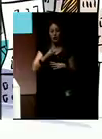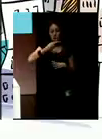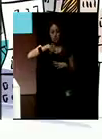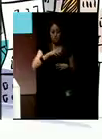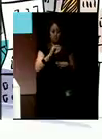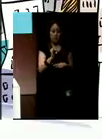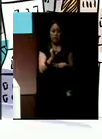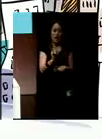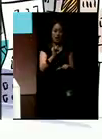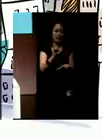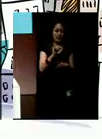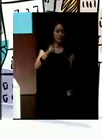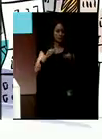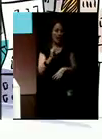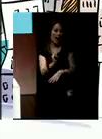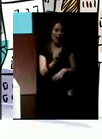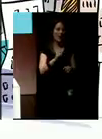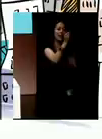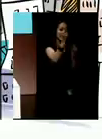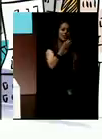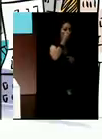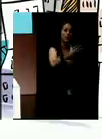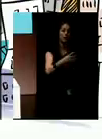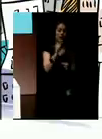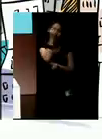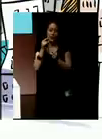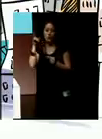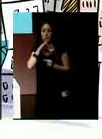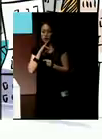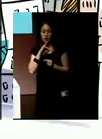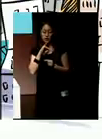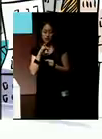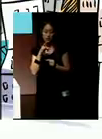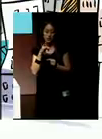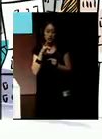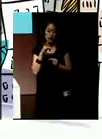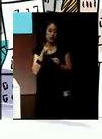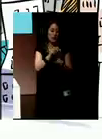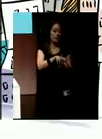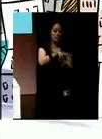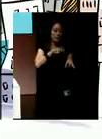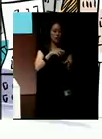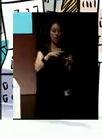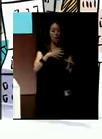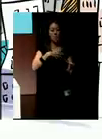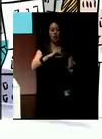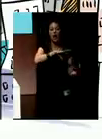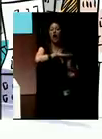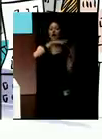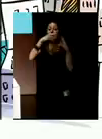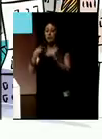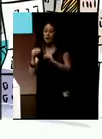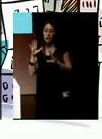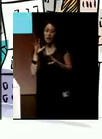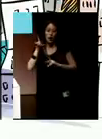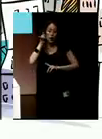of us can adapt to bad design, but if we have a small problem, a physical problem or a